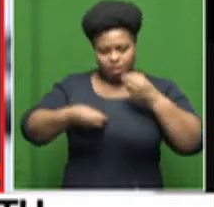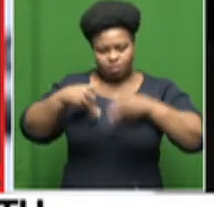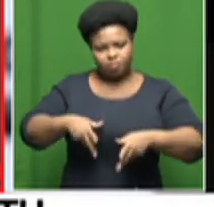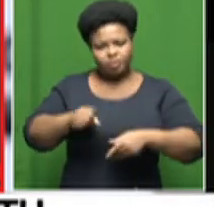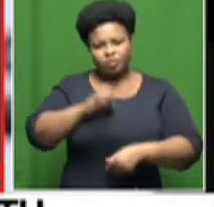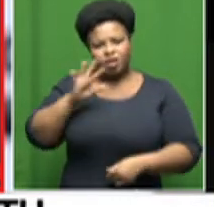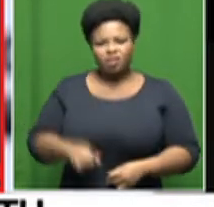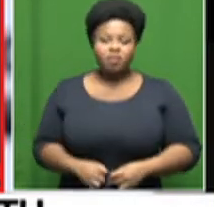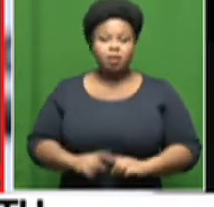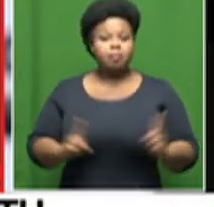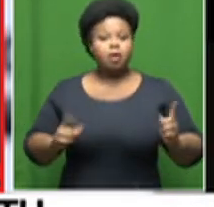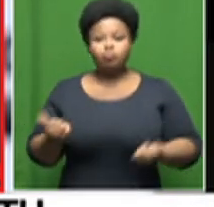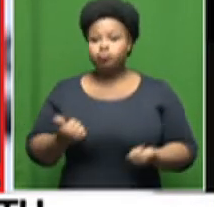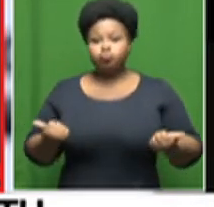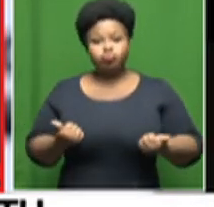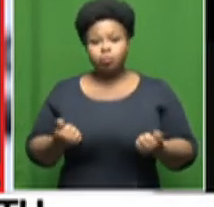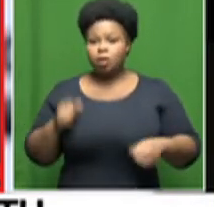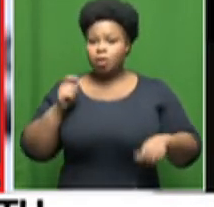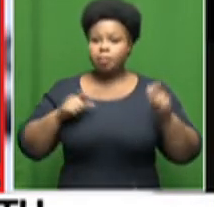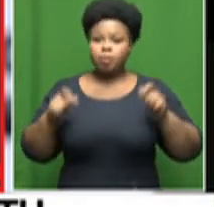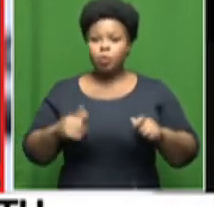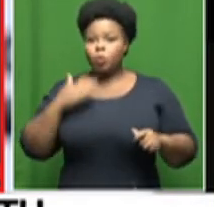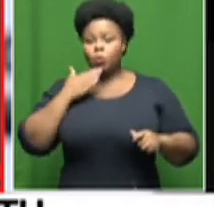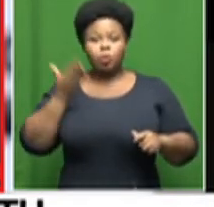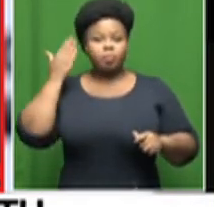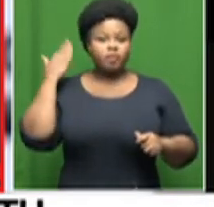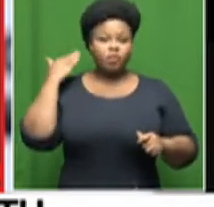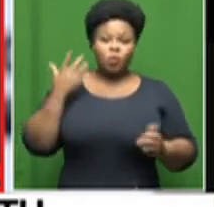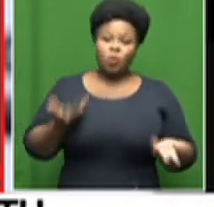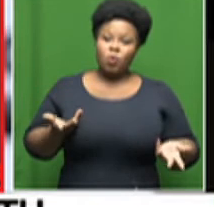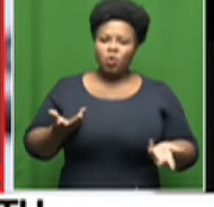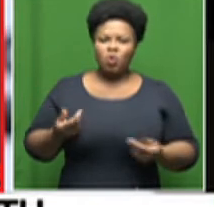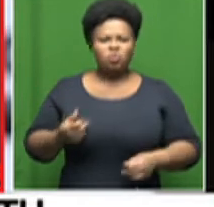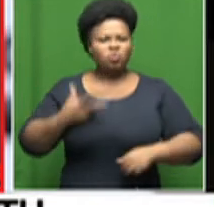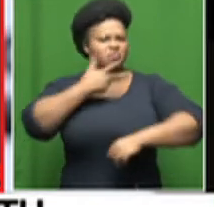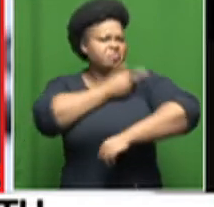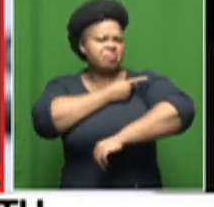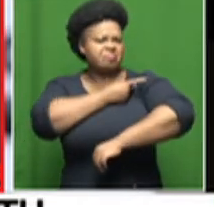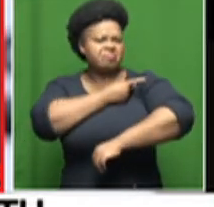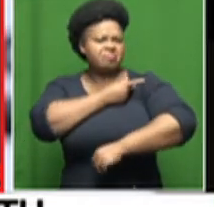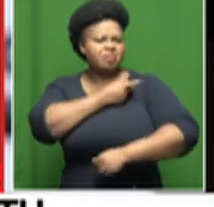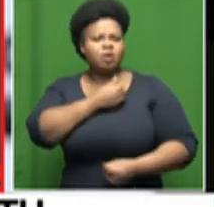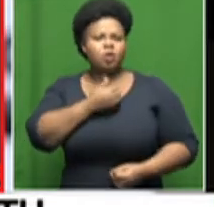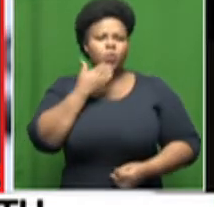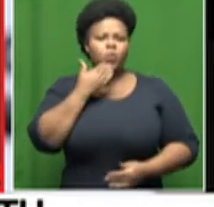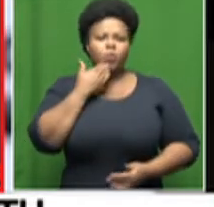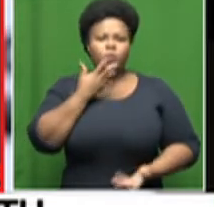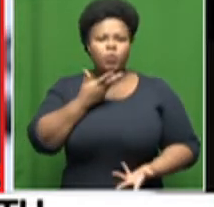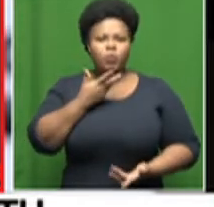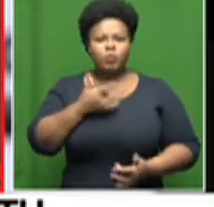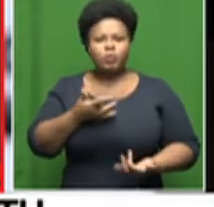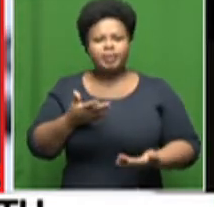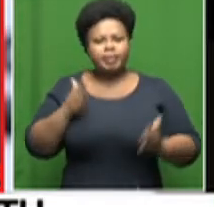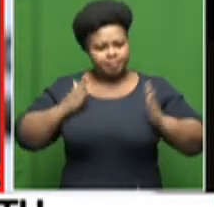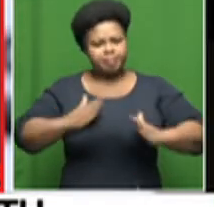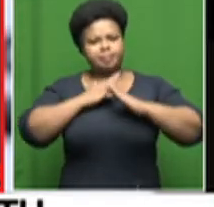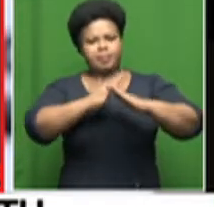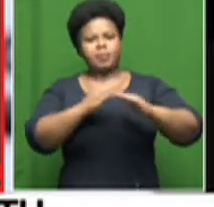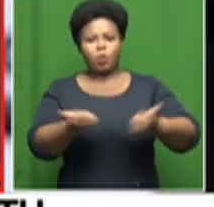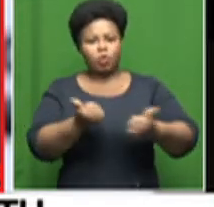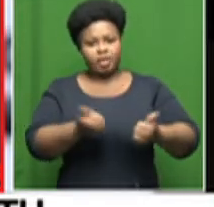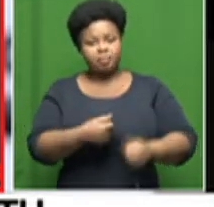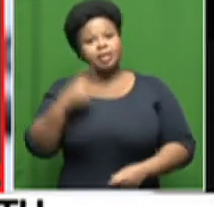are vaccinating people with past immunity, so in other words, those who've had existing immunity, I think